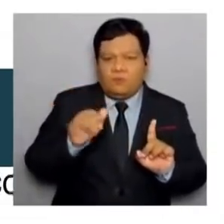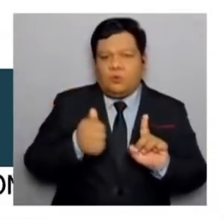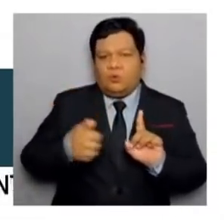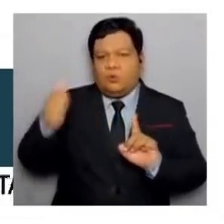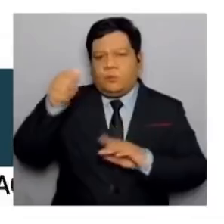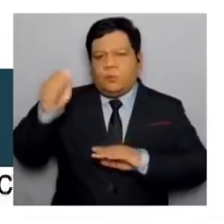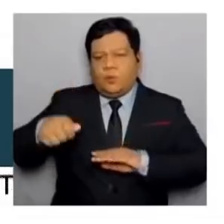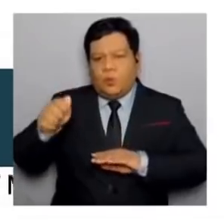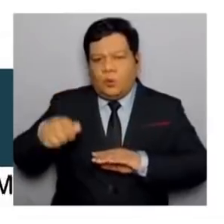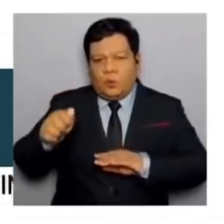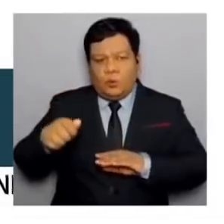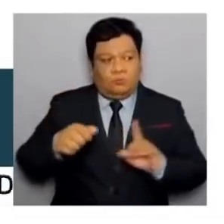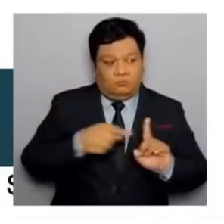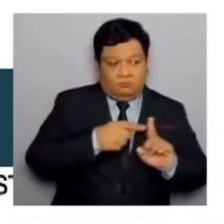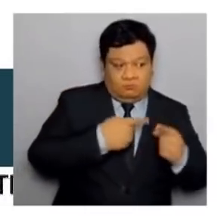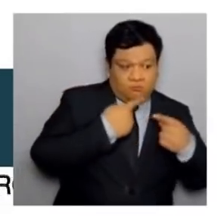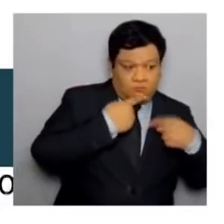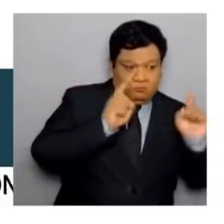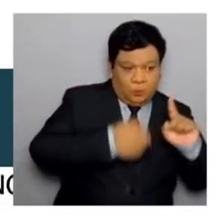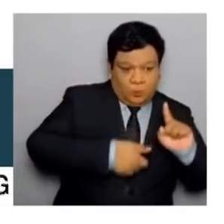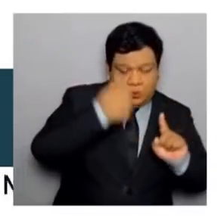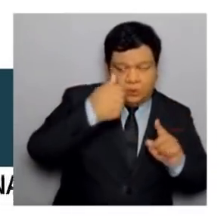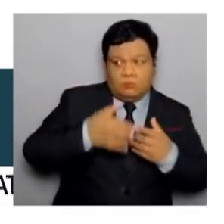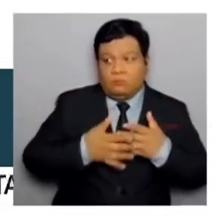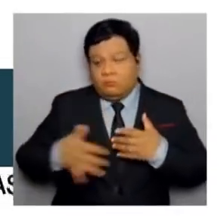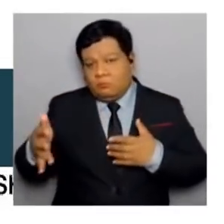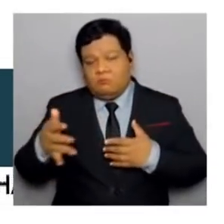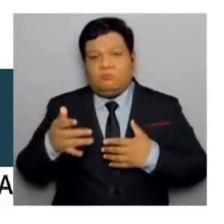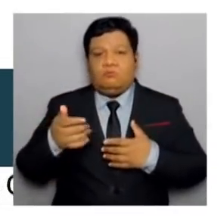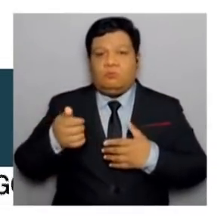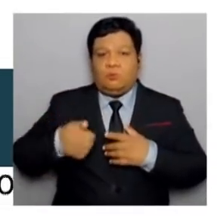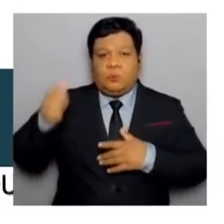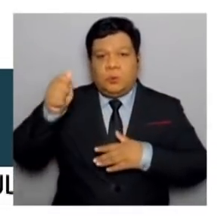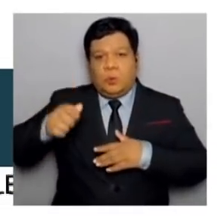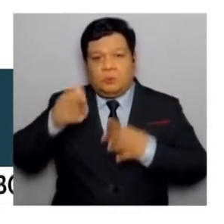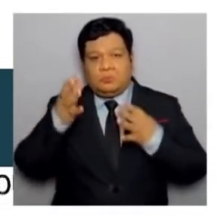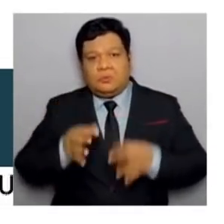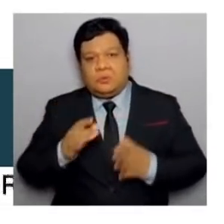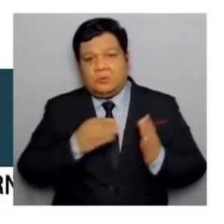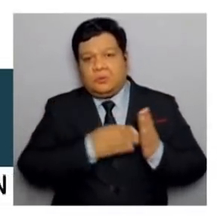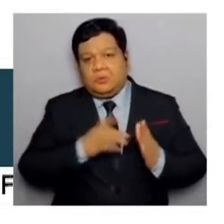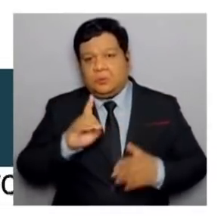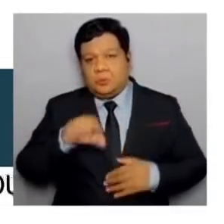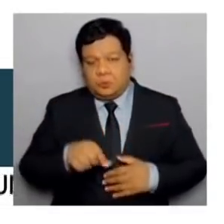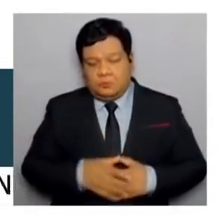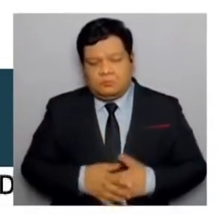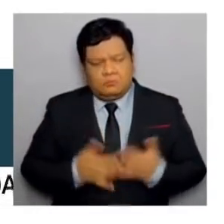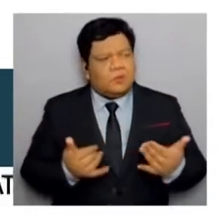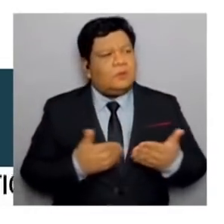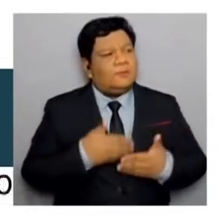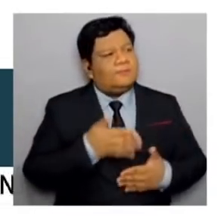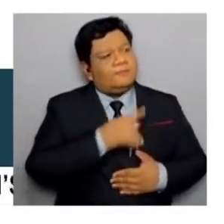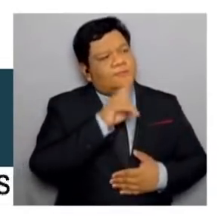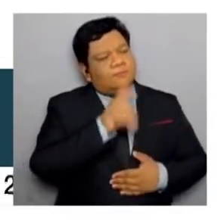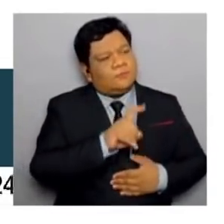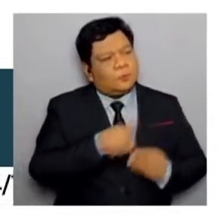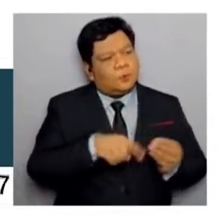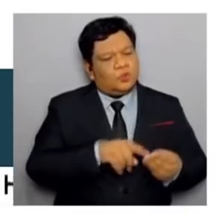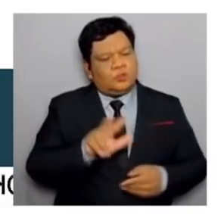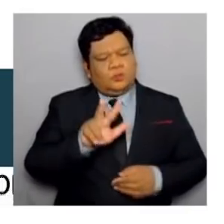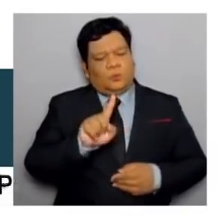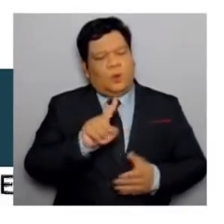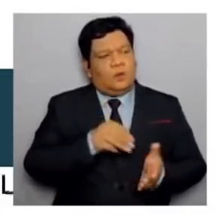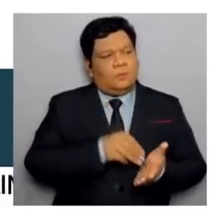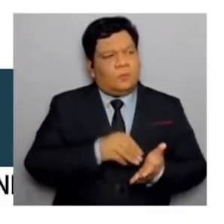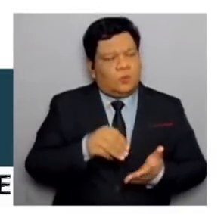proclaimed later on. We're going to talk more about that in a bit. But first, I have to ask you, what about the 31 million vote mandate? Doesn't that